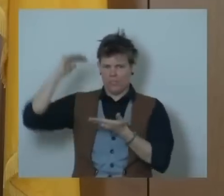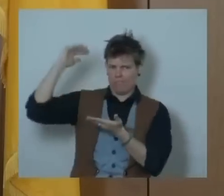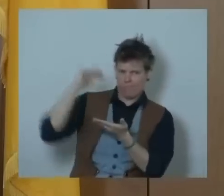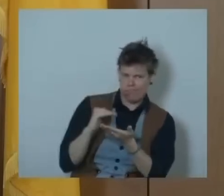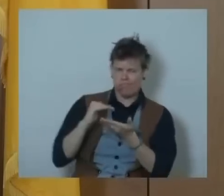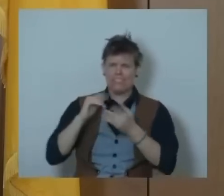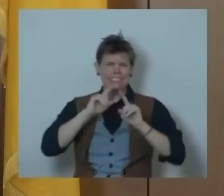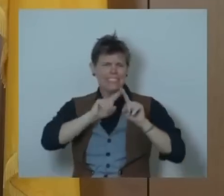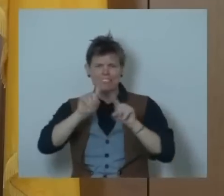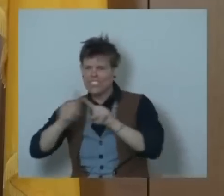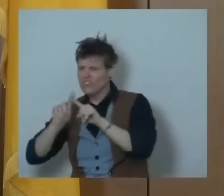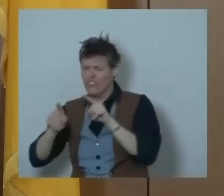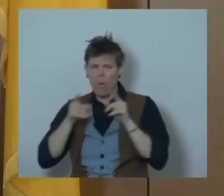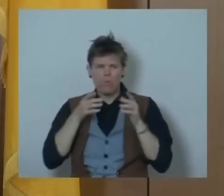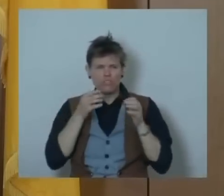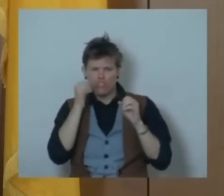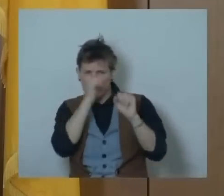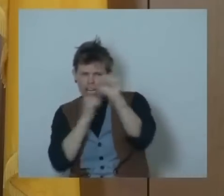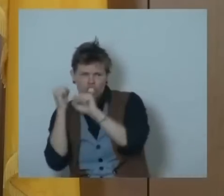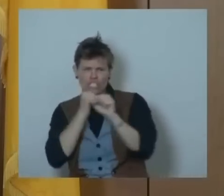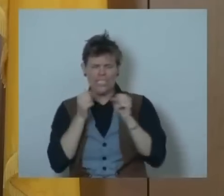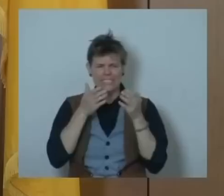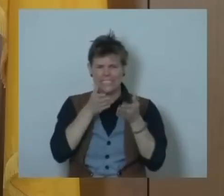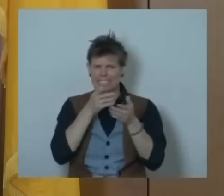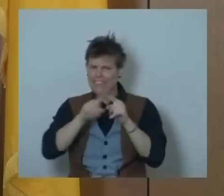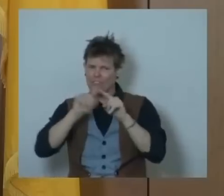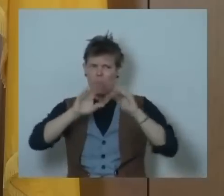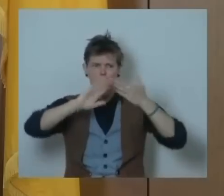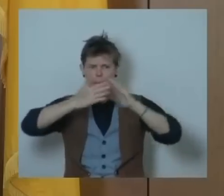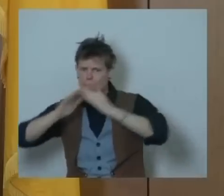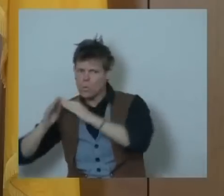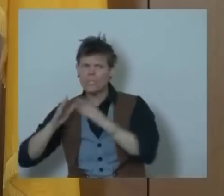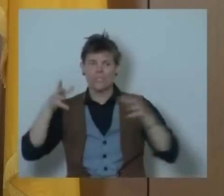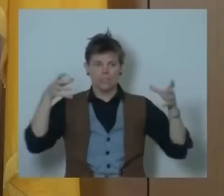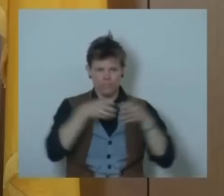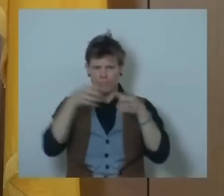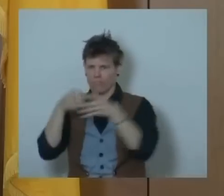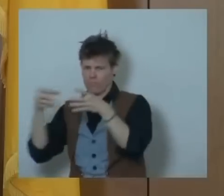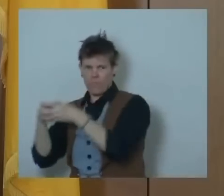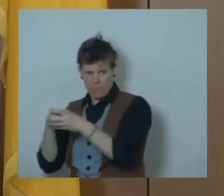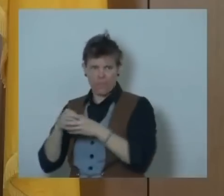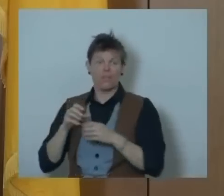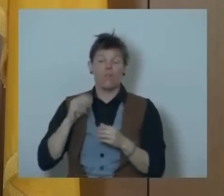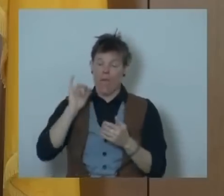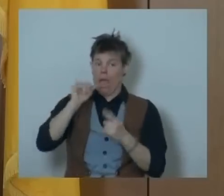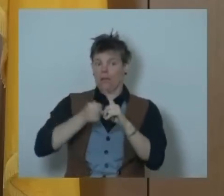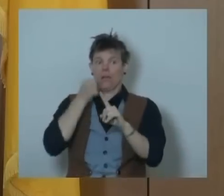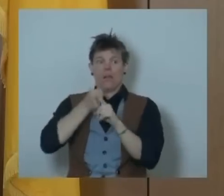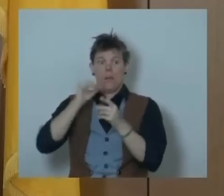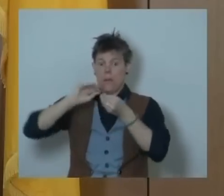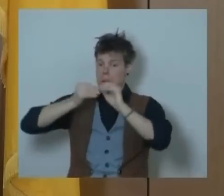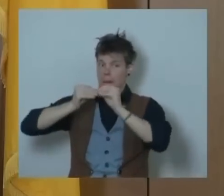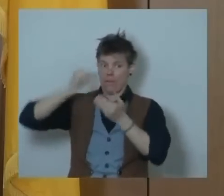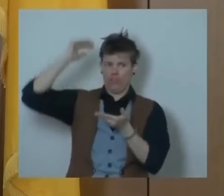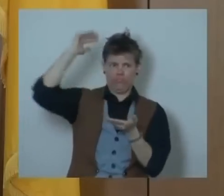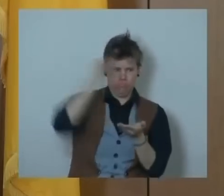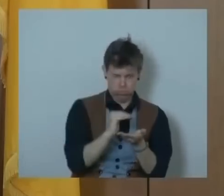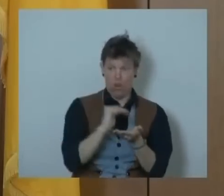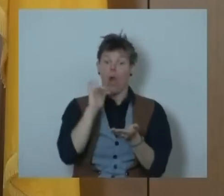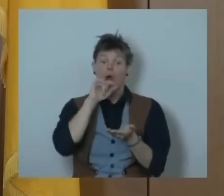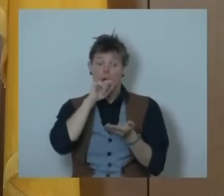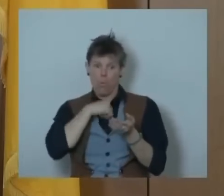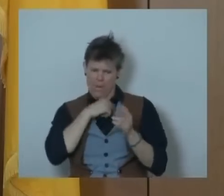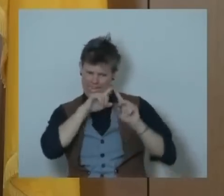you will hear from Dr. Grace, I think it's really having an impact by giving us the kind of information where we know where risk